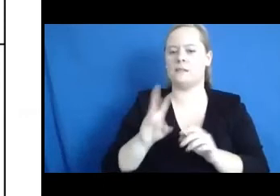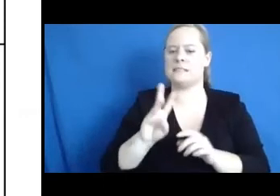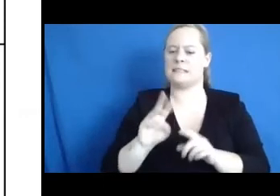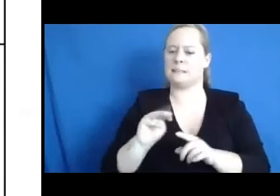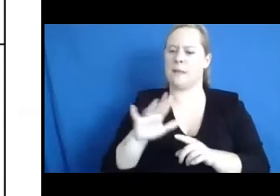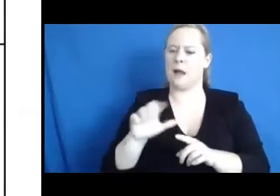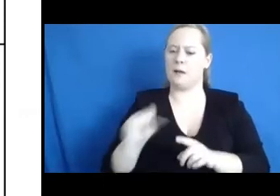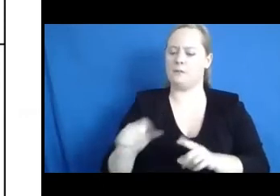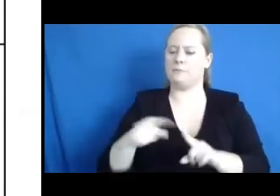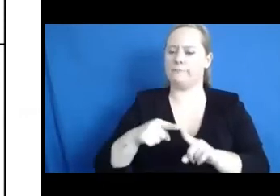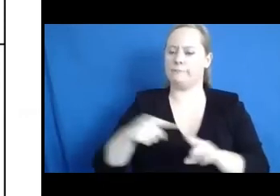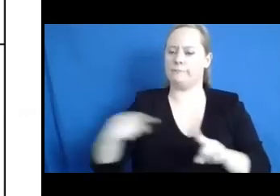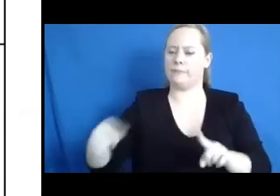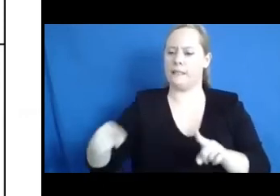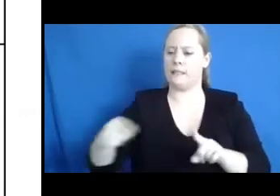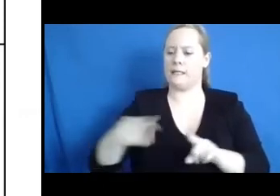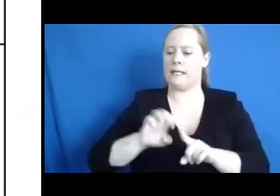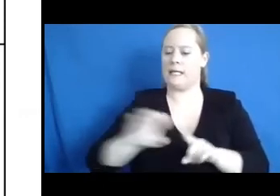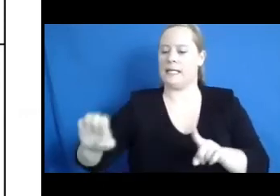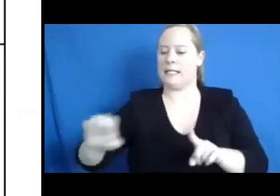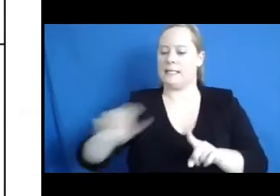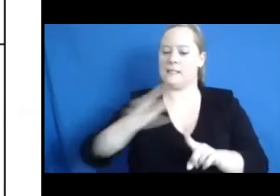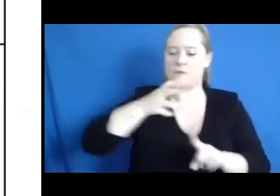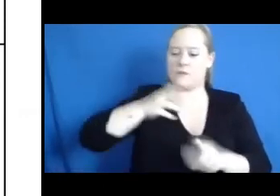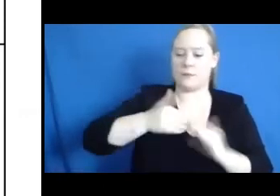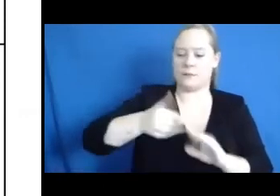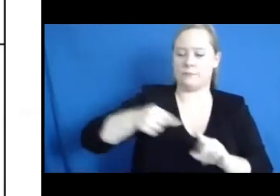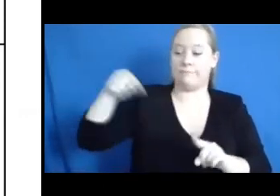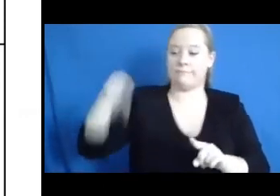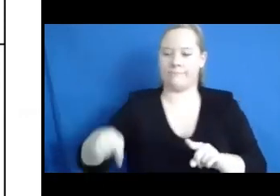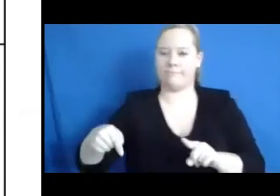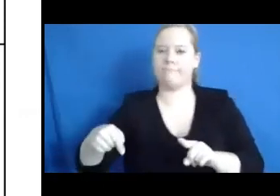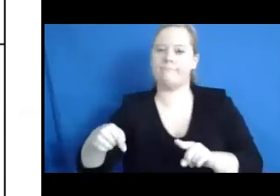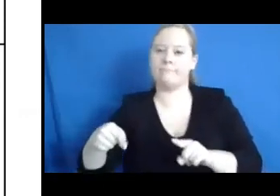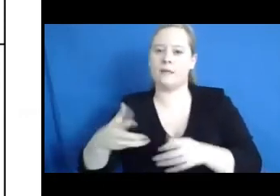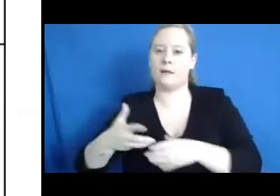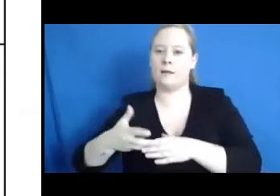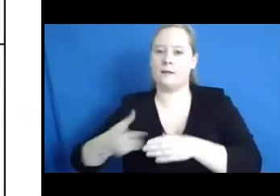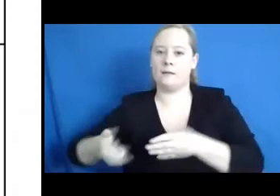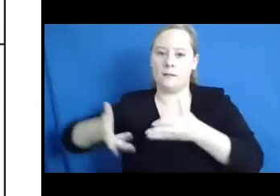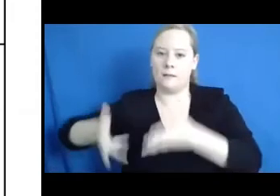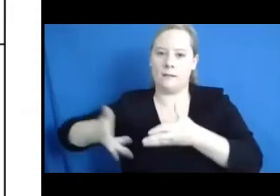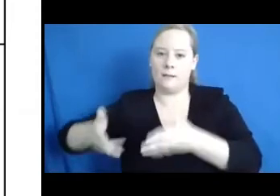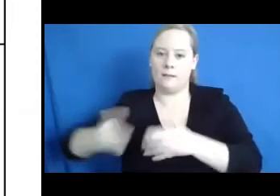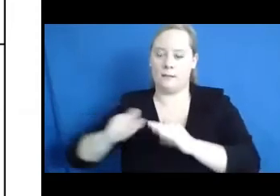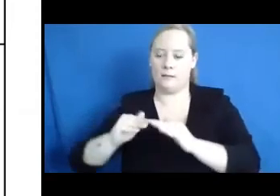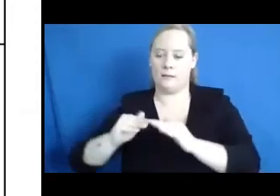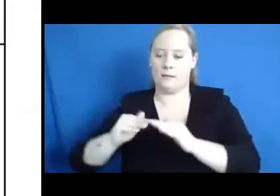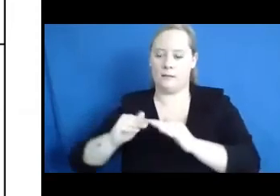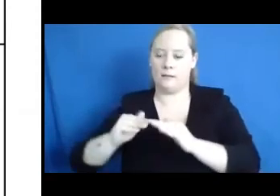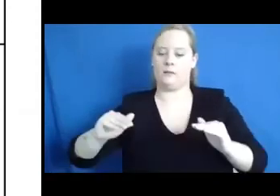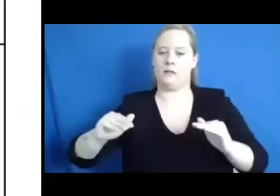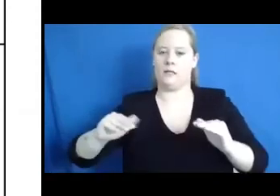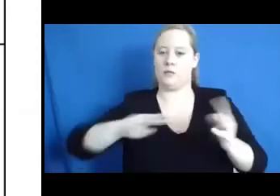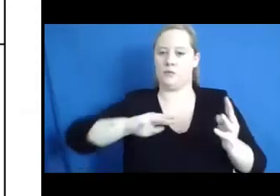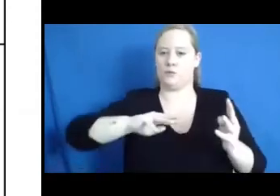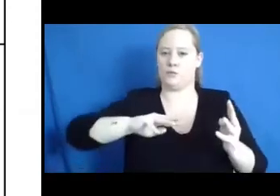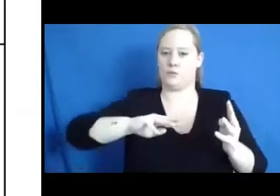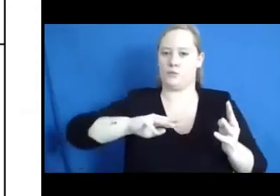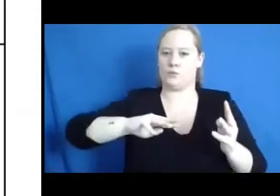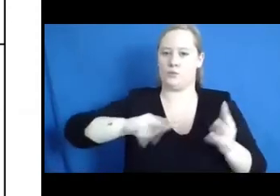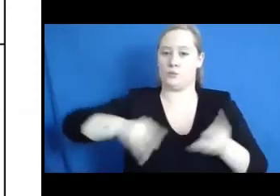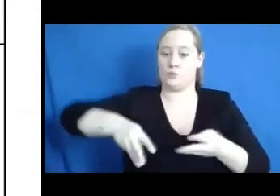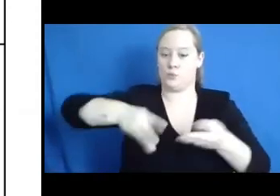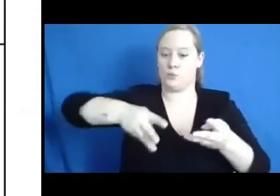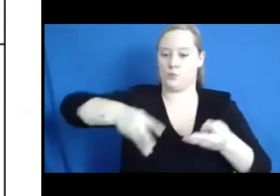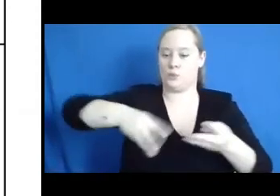Farmington. The landfill itself is adjacent to an arroyo that directly drains to the San Juan River about